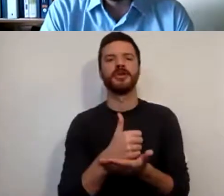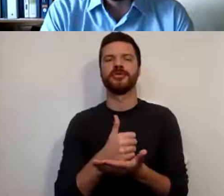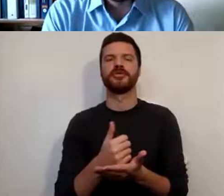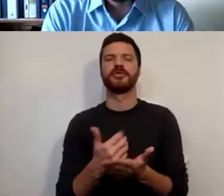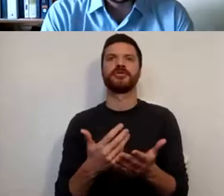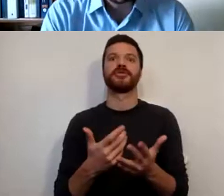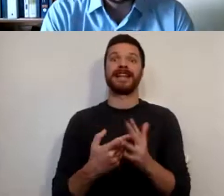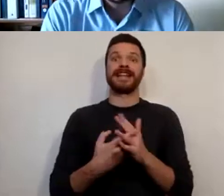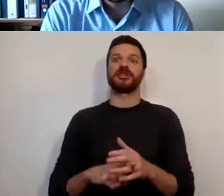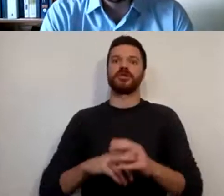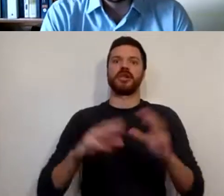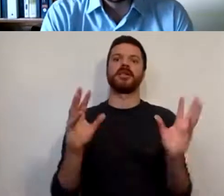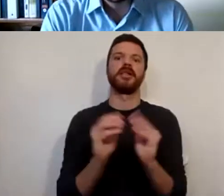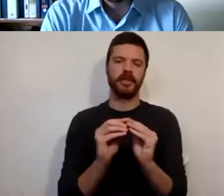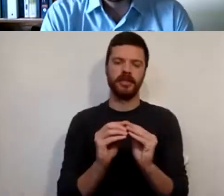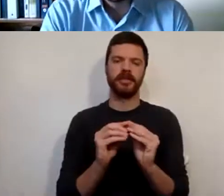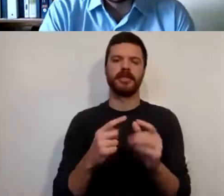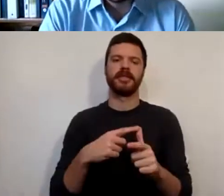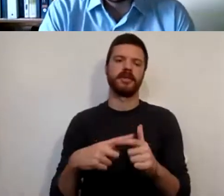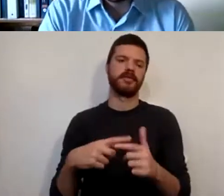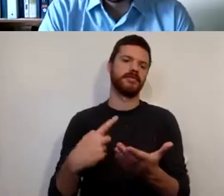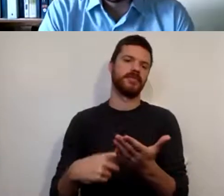and talk about some things by way of,